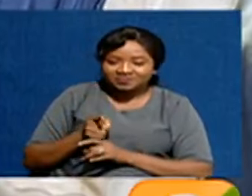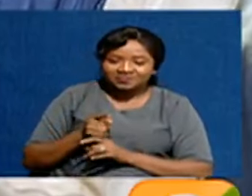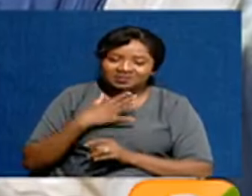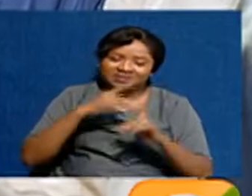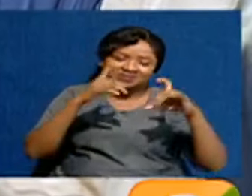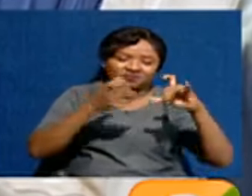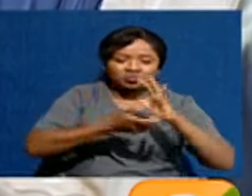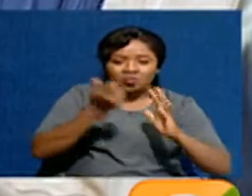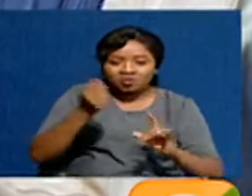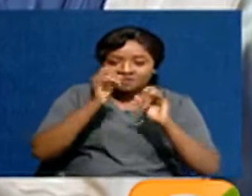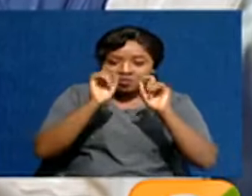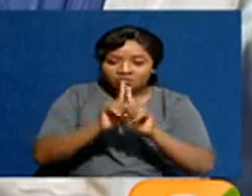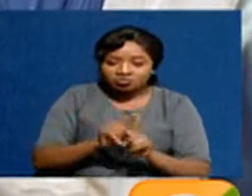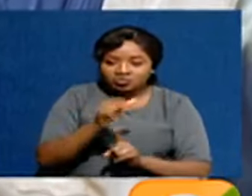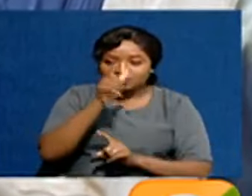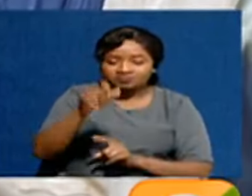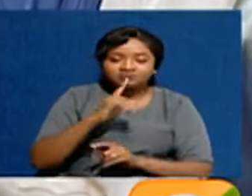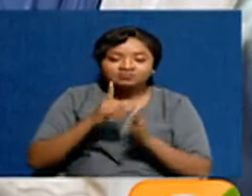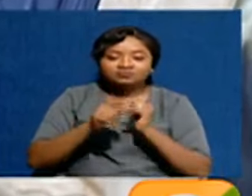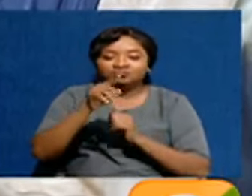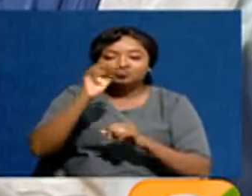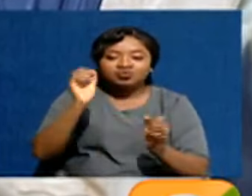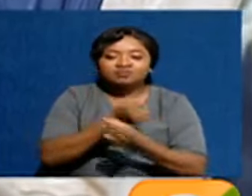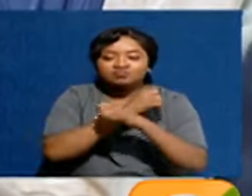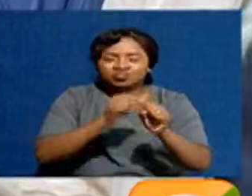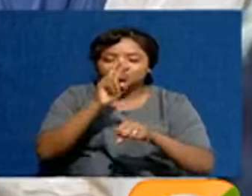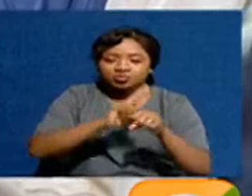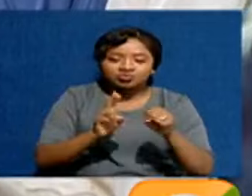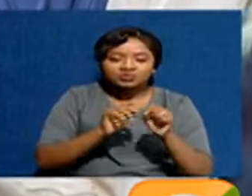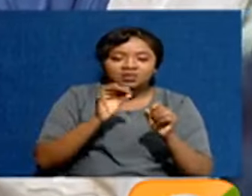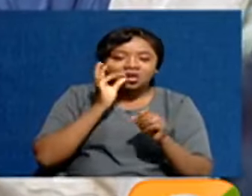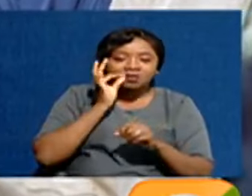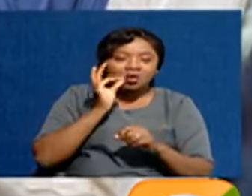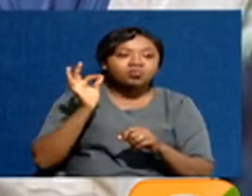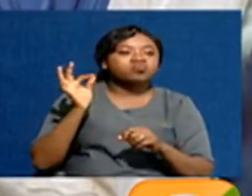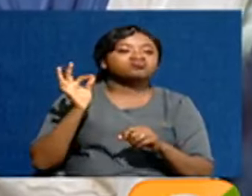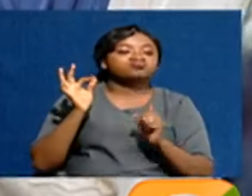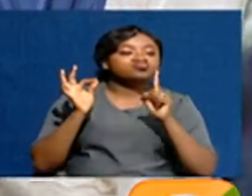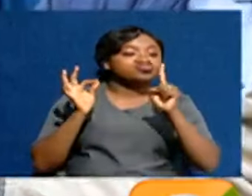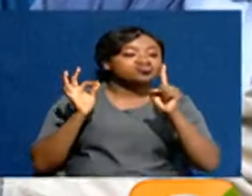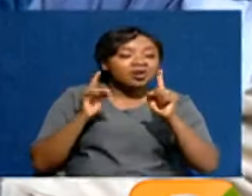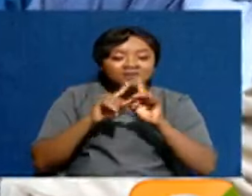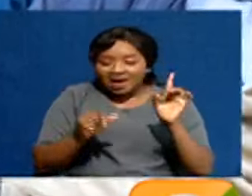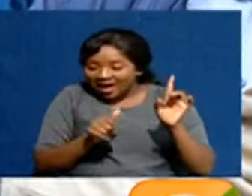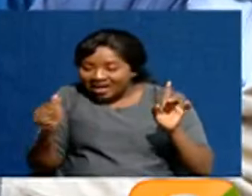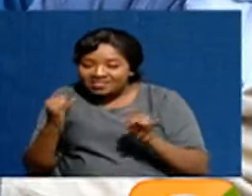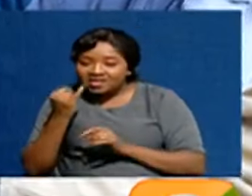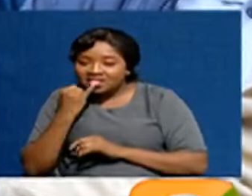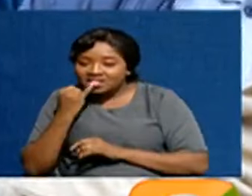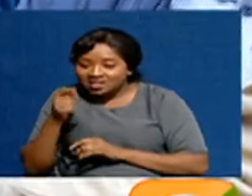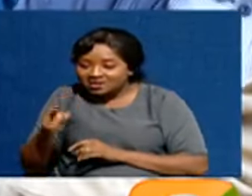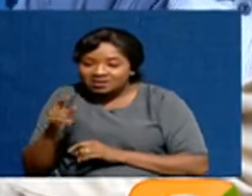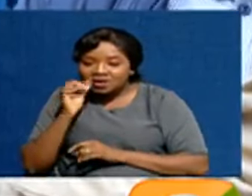And as somebody brought up, you cannot use a smoke diagram to illustrate a non-smoke diagram. The novel